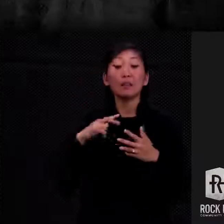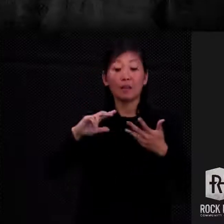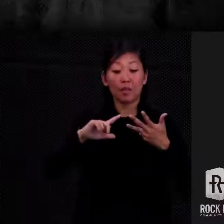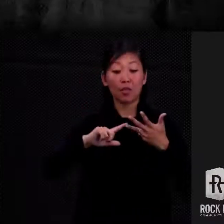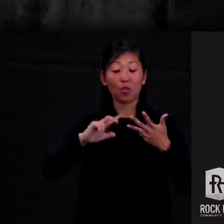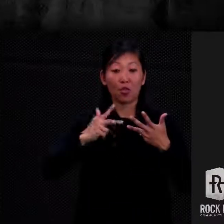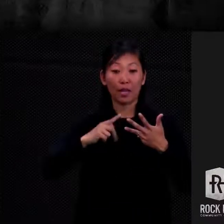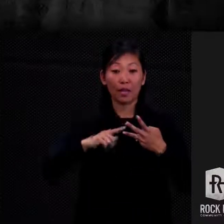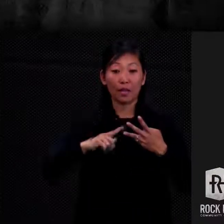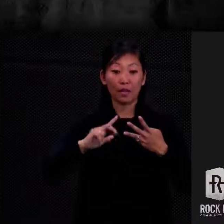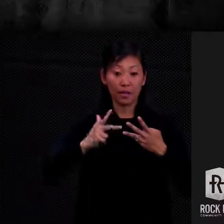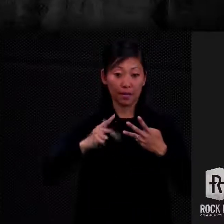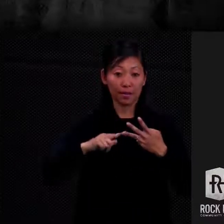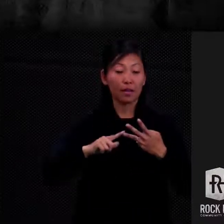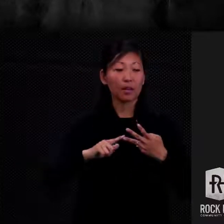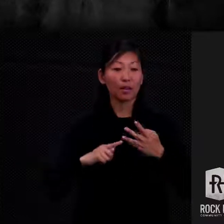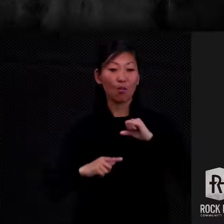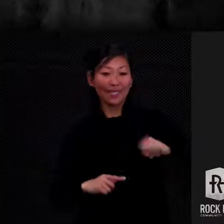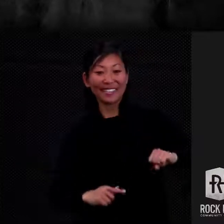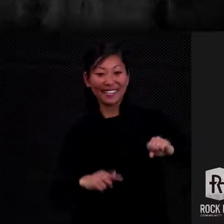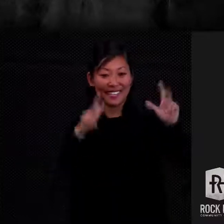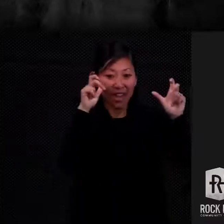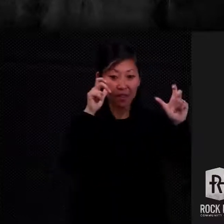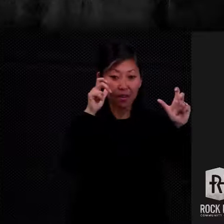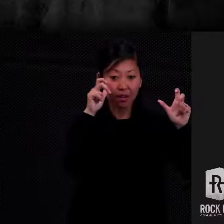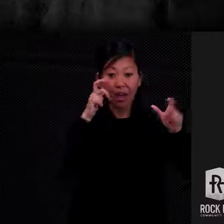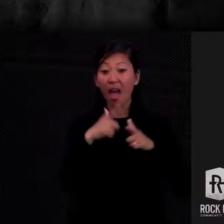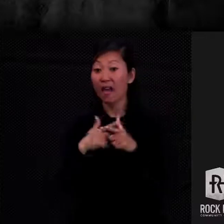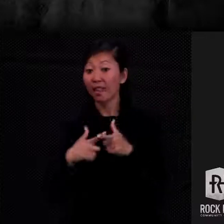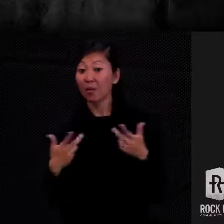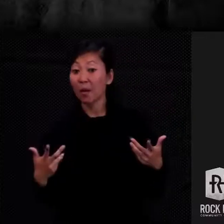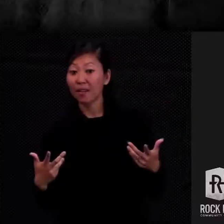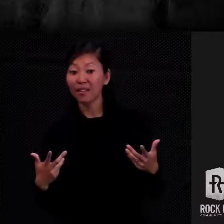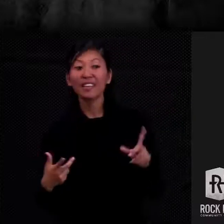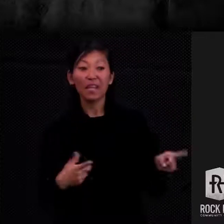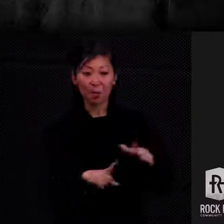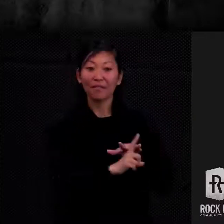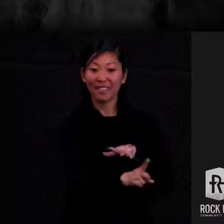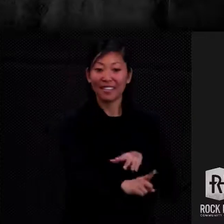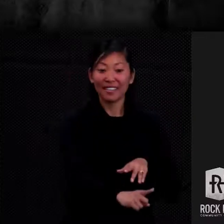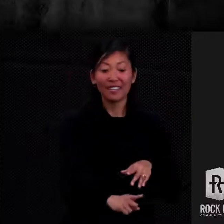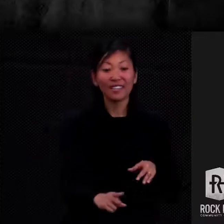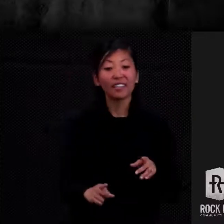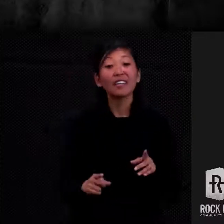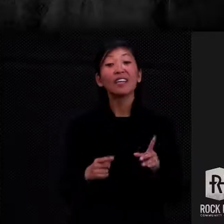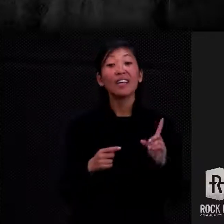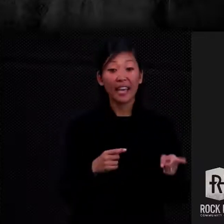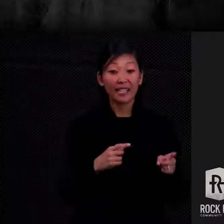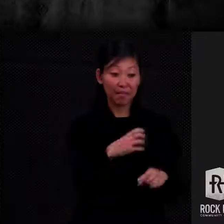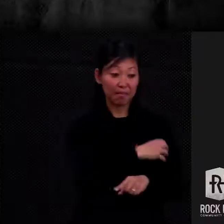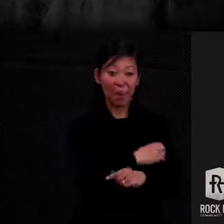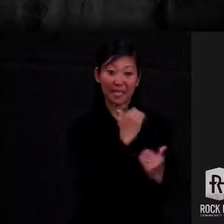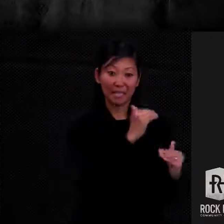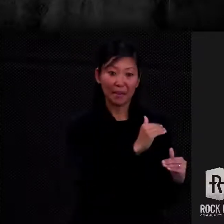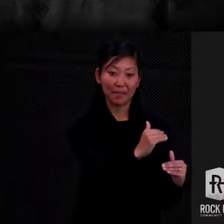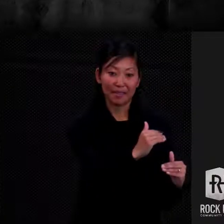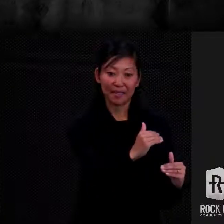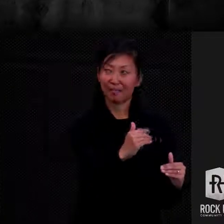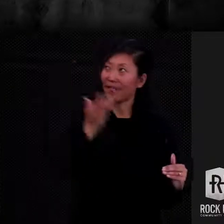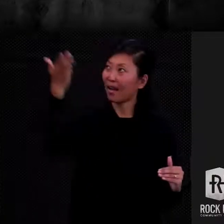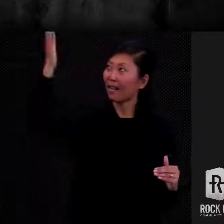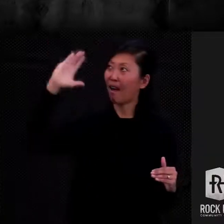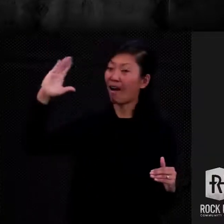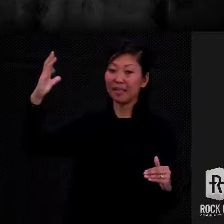promise? And he will flee from you. Satan is powerful, but his power is limited by an even greater power, a power that now